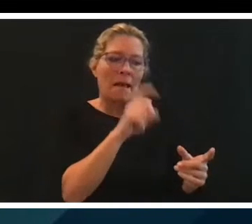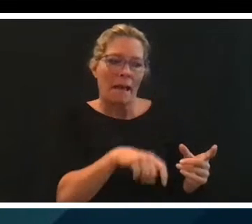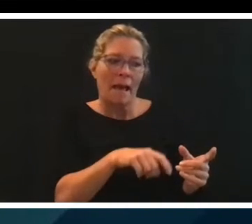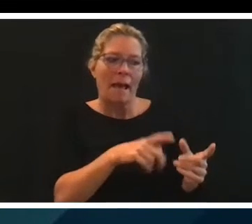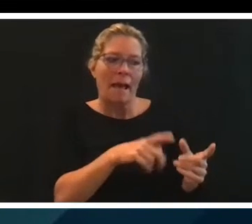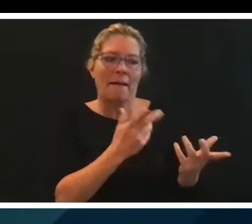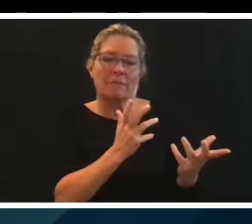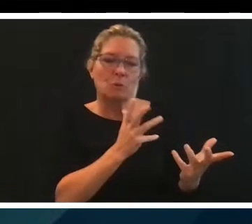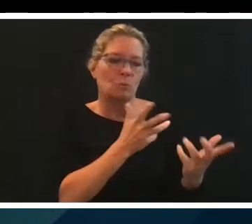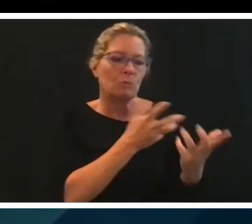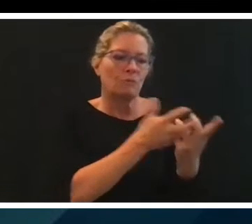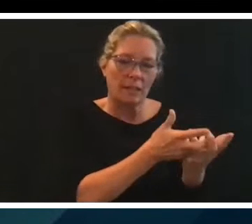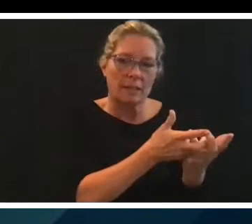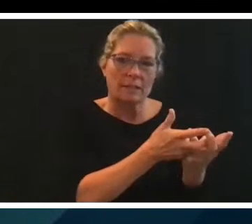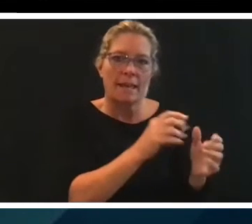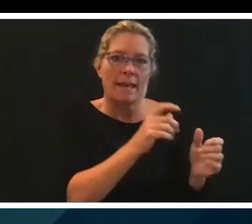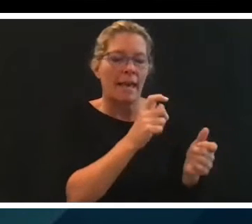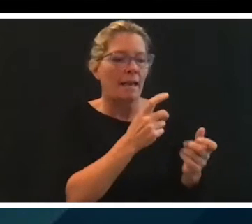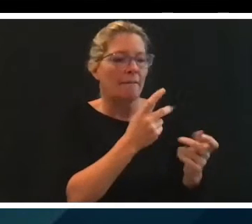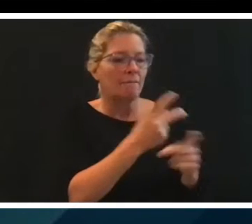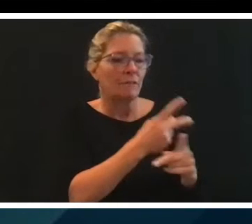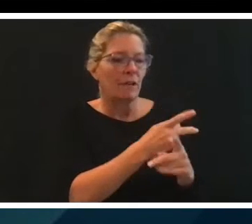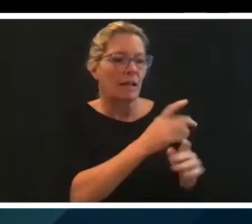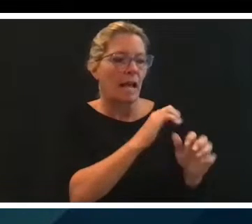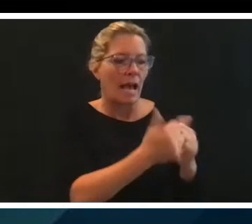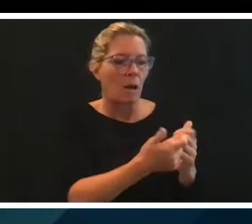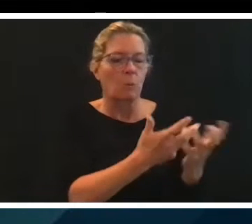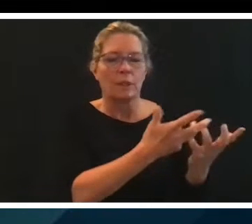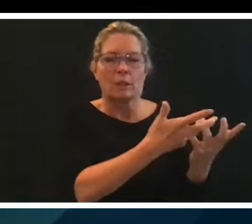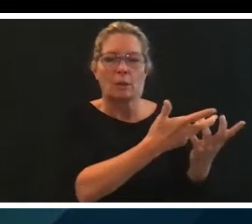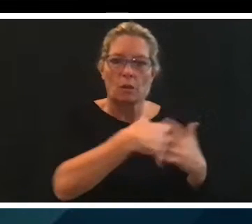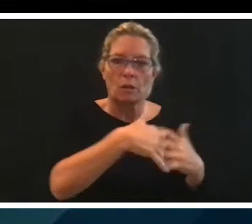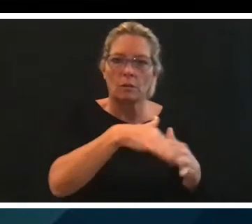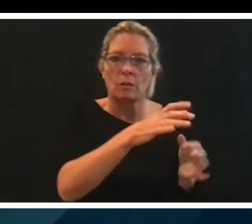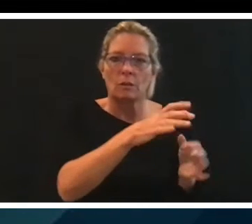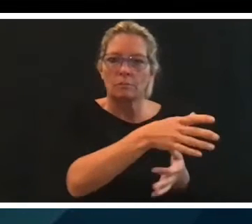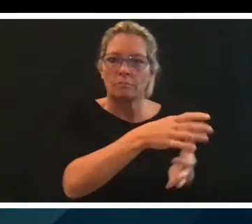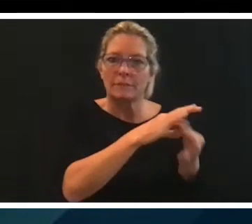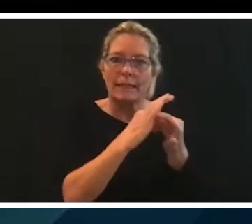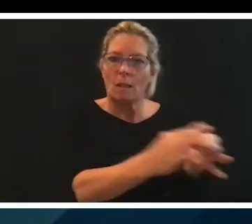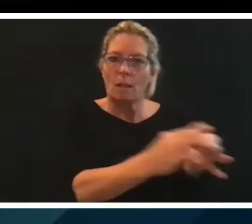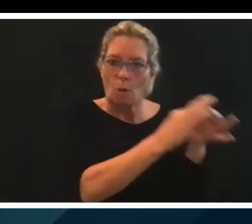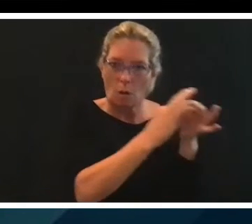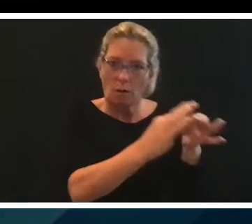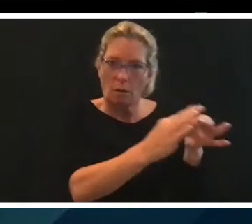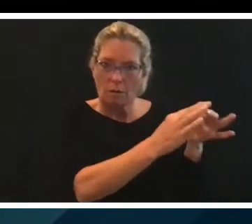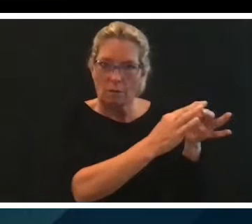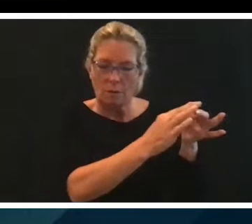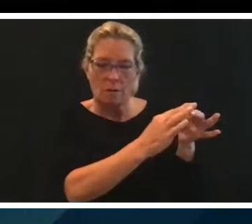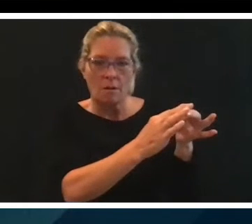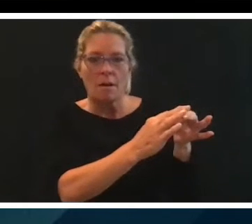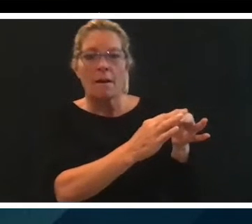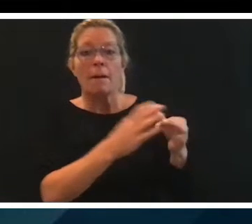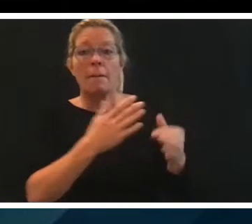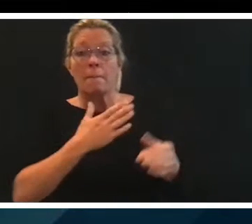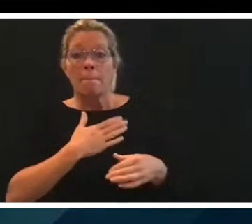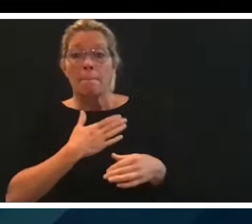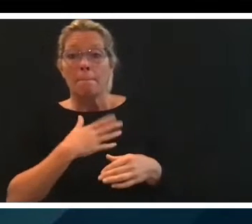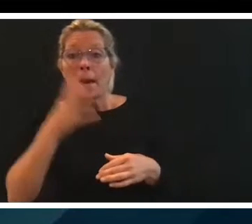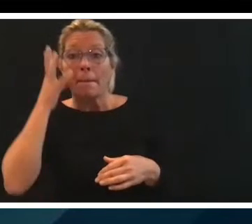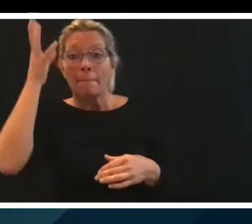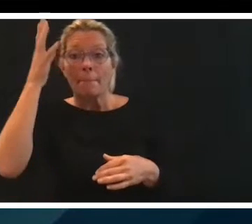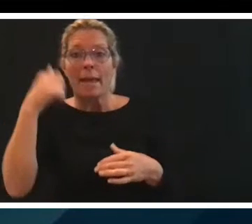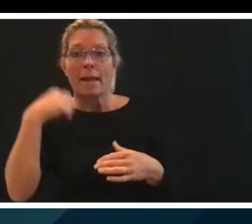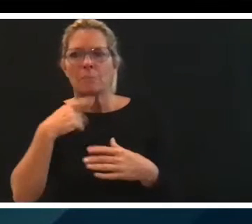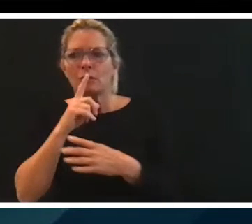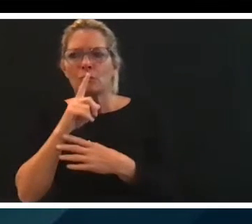along with them and how they could get along with me. And my parents made sure that I had those experiences,